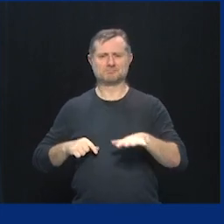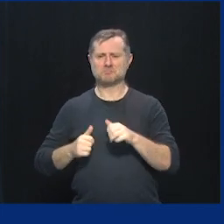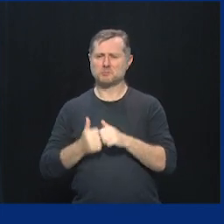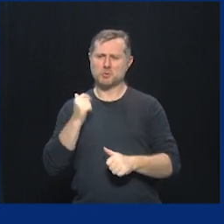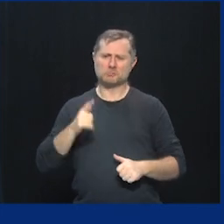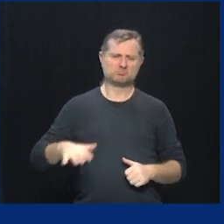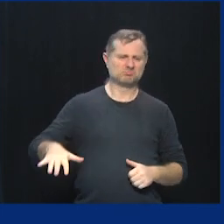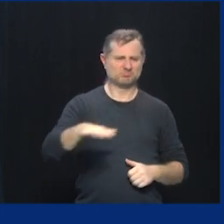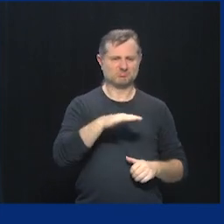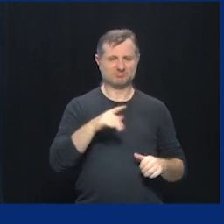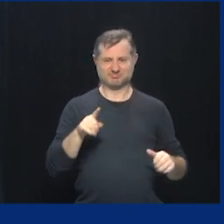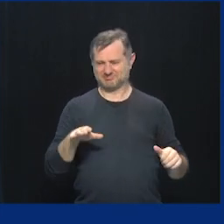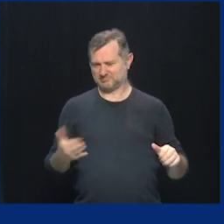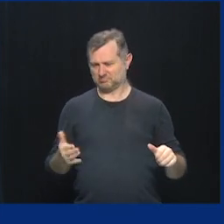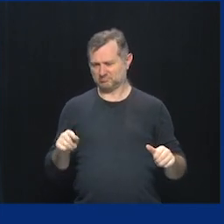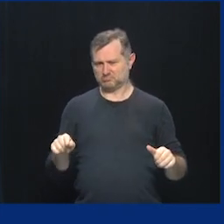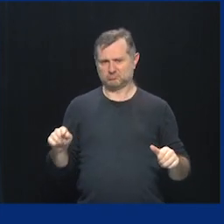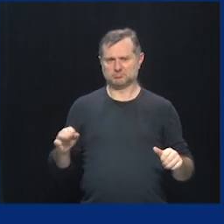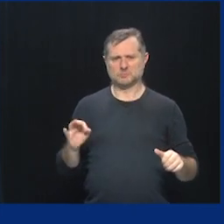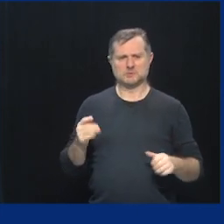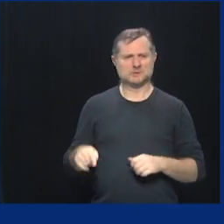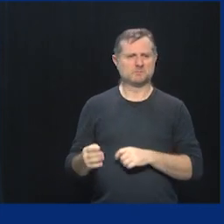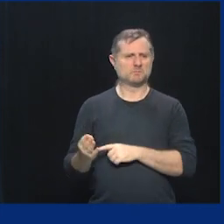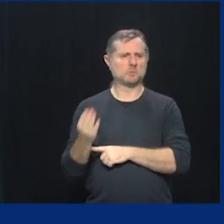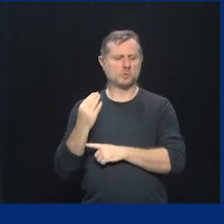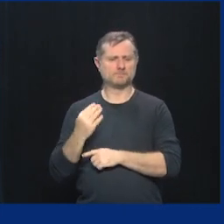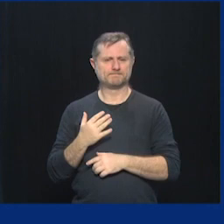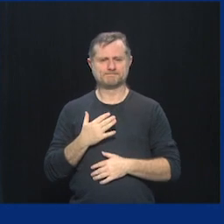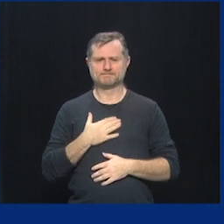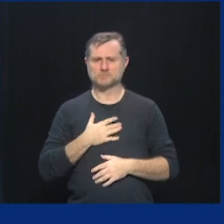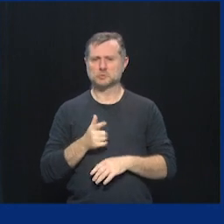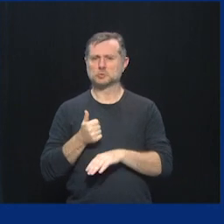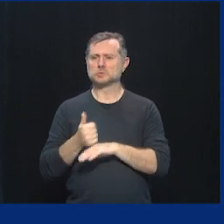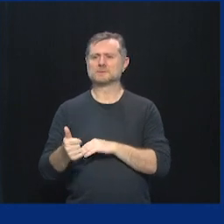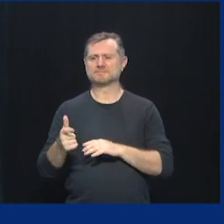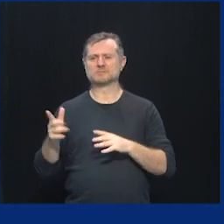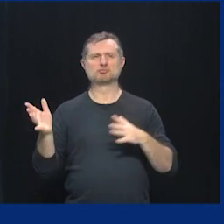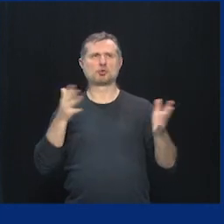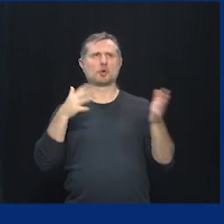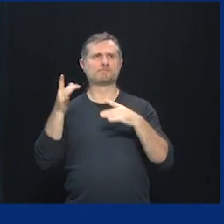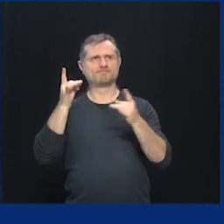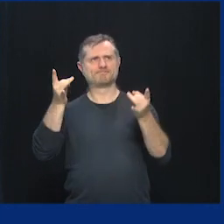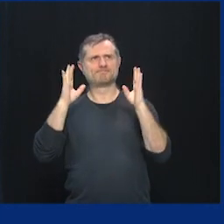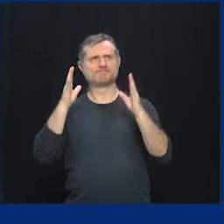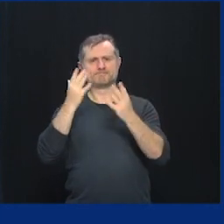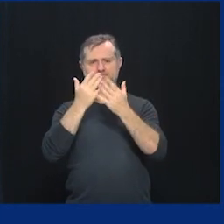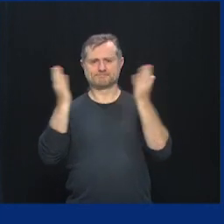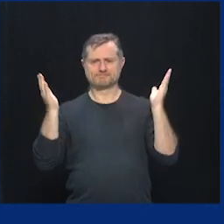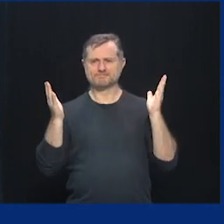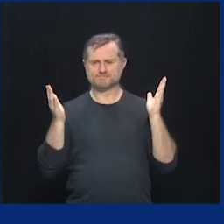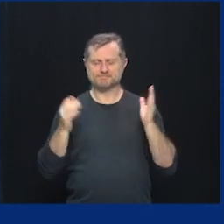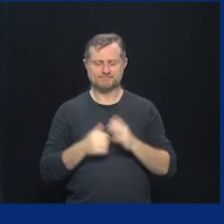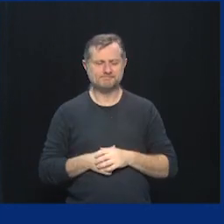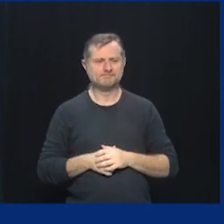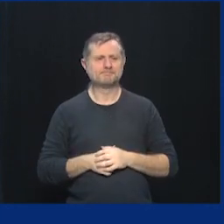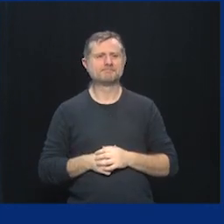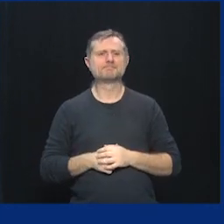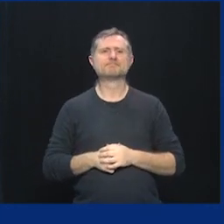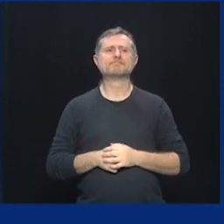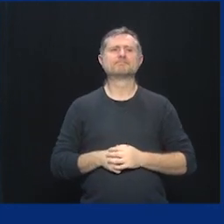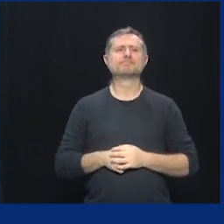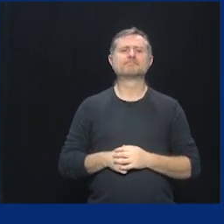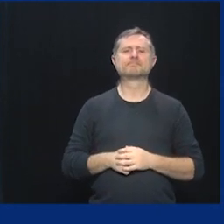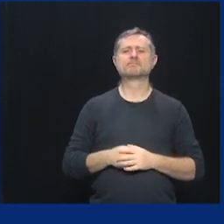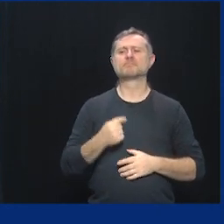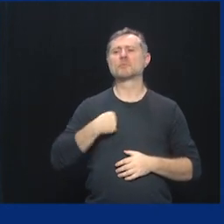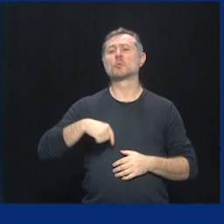early morning hours due to this catastrophic storm. Let me also just say that we've surveyed